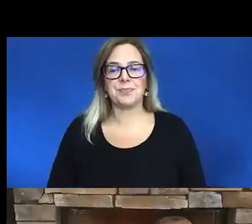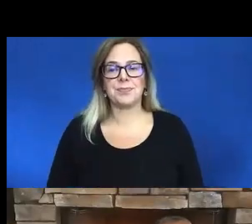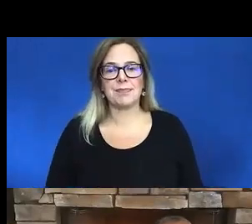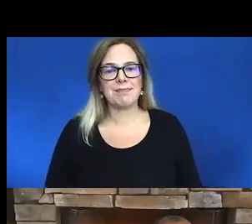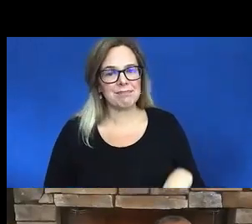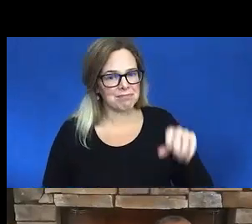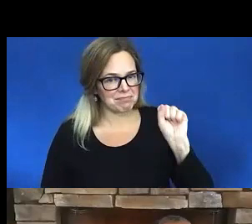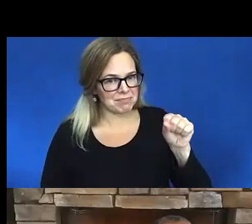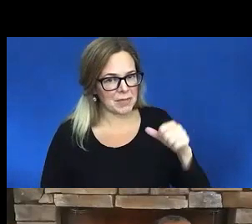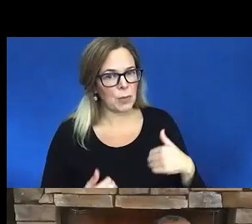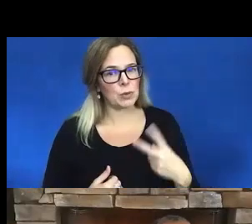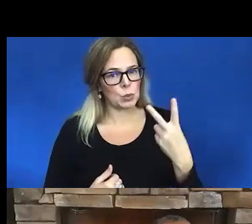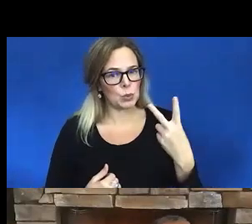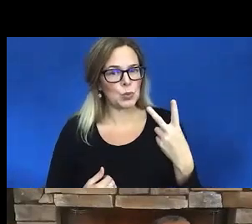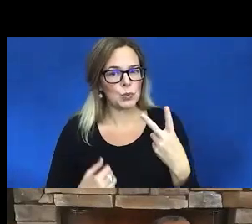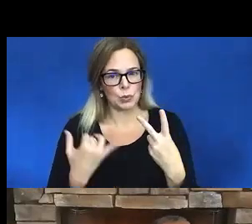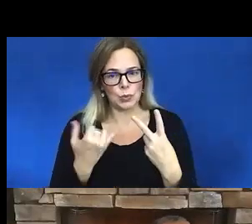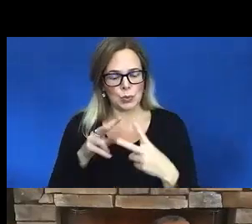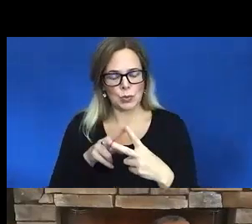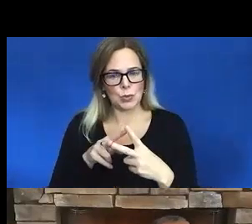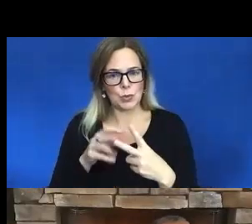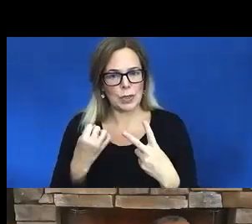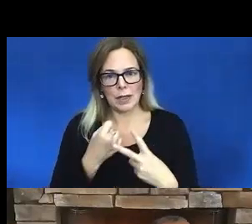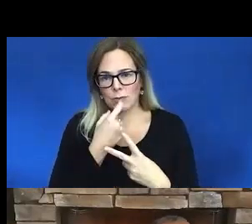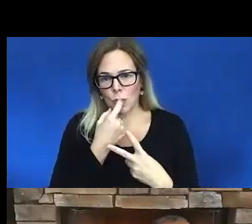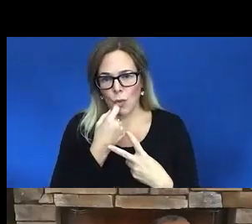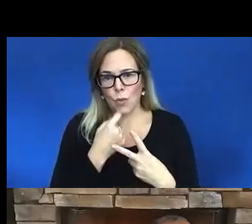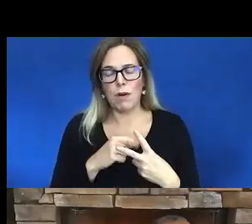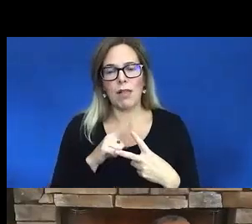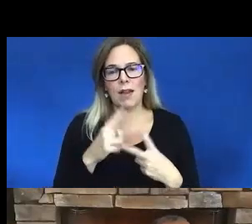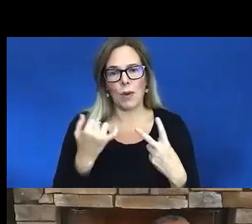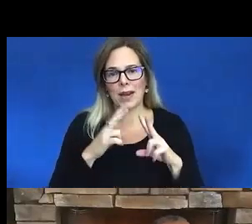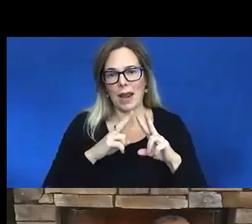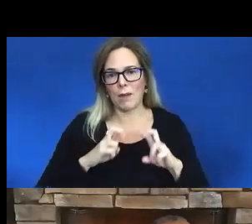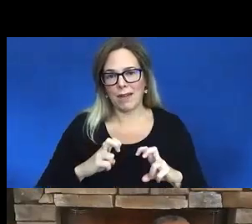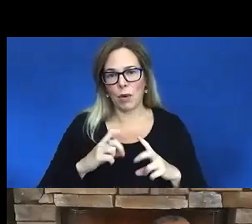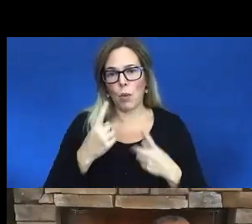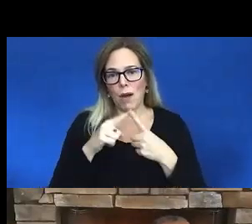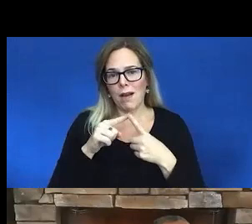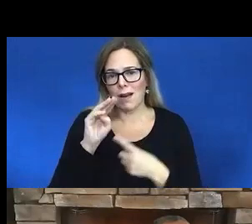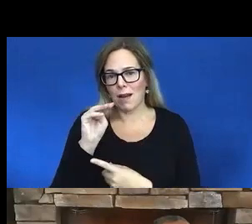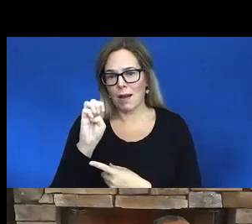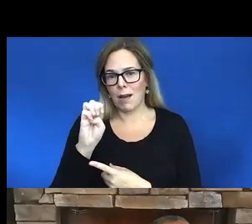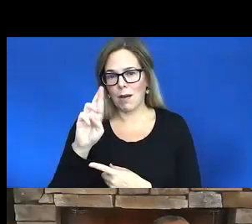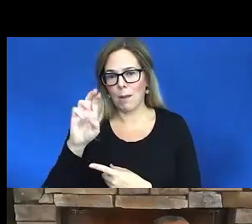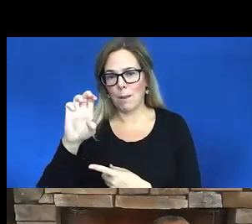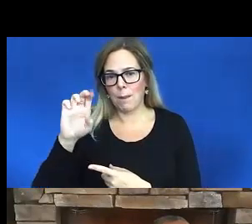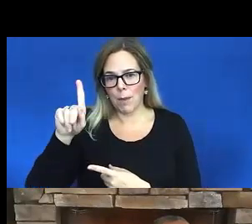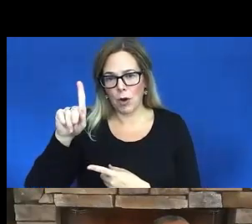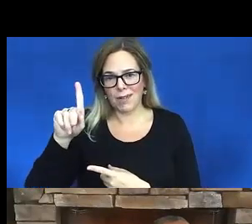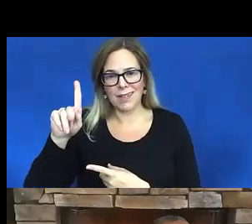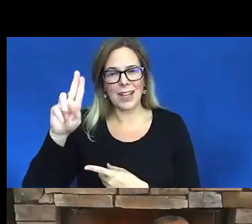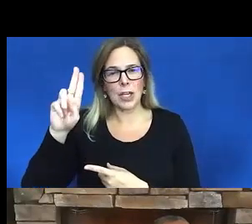are being evaluated. One, I believe, is from Merck and was approved in the